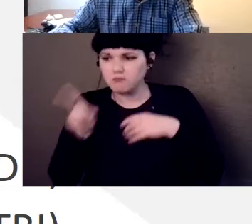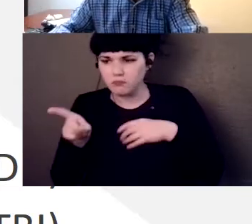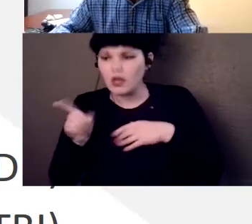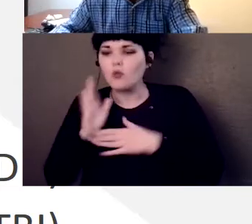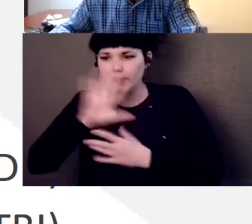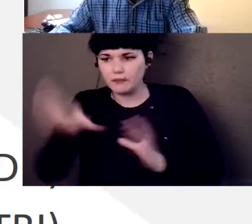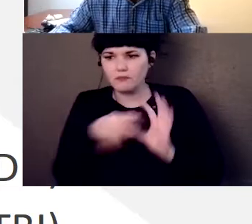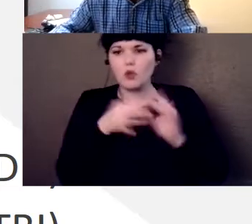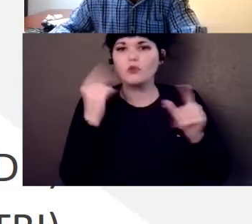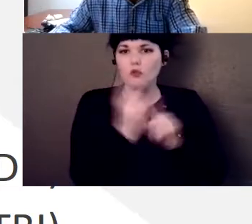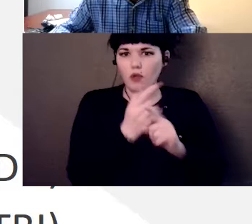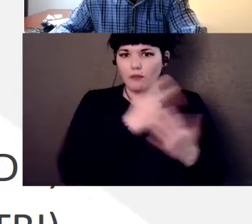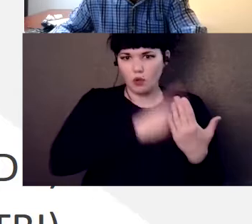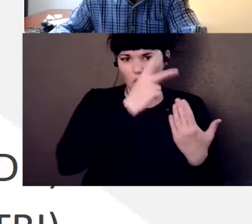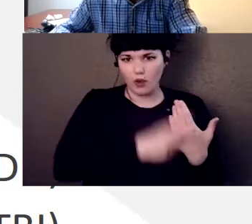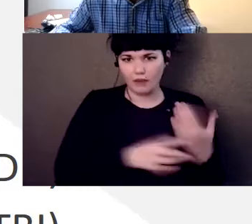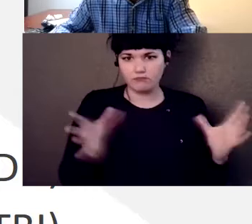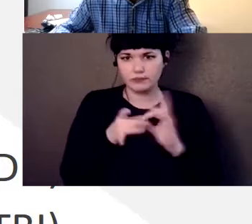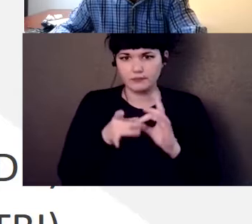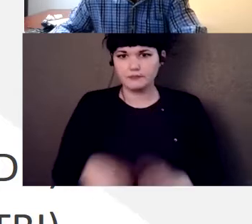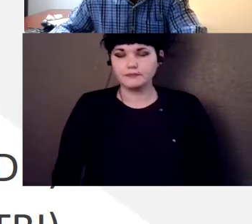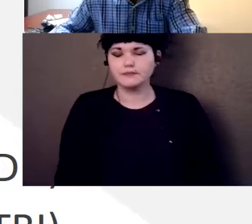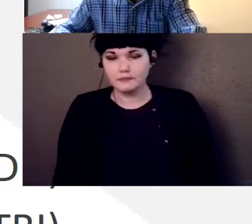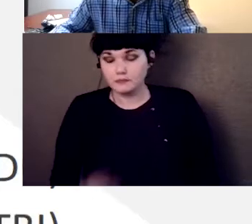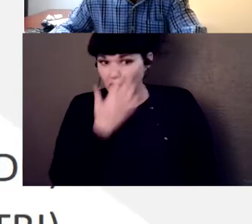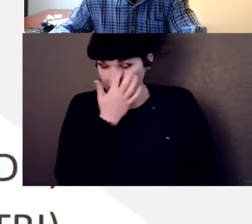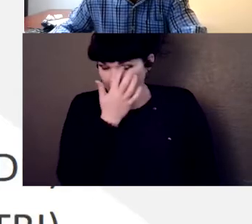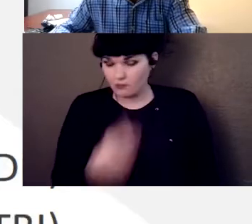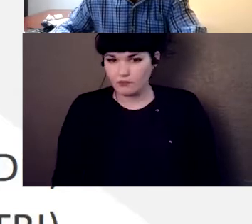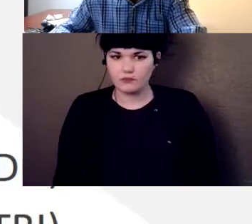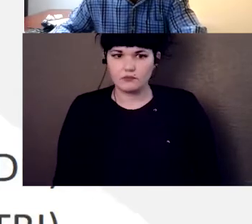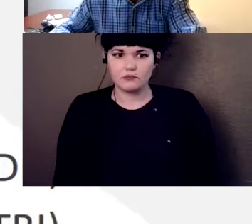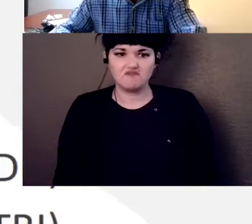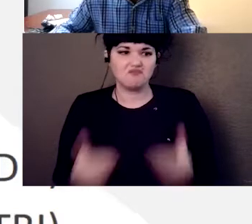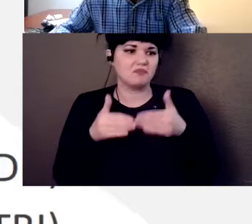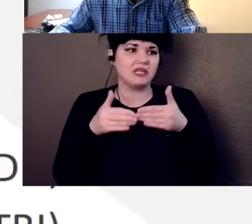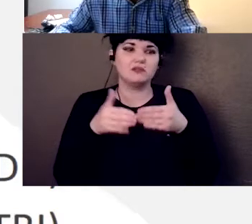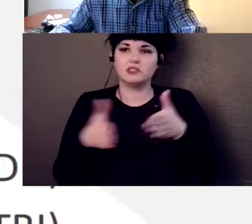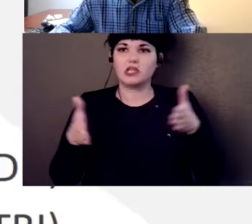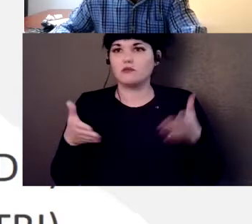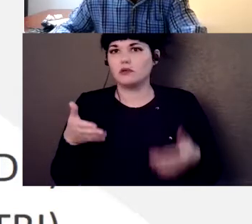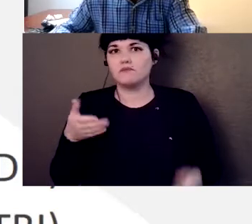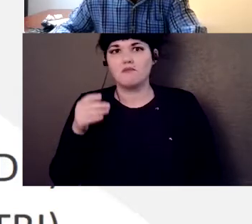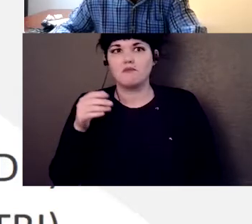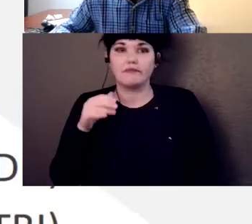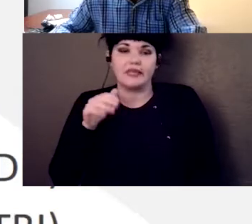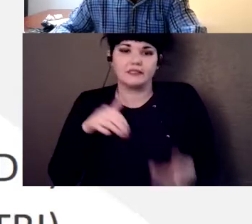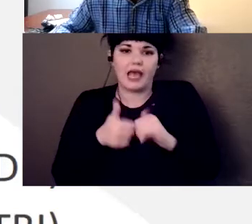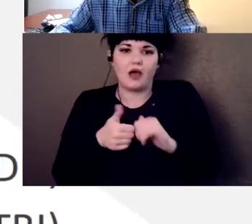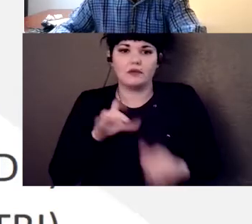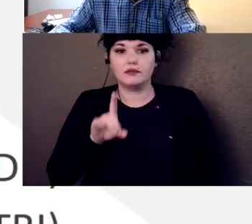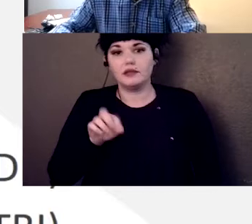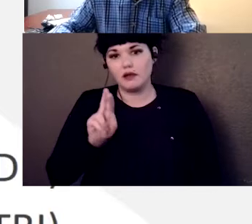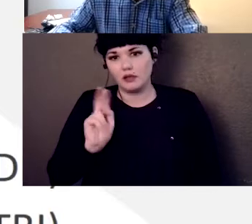to the correct program. And this, generally speaking, this is how DRNY supports people